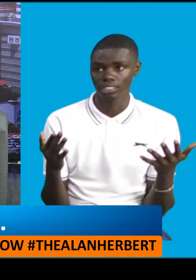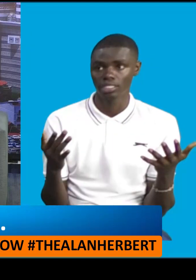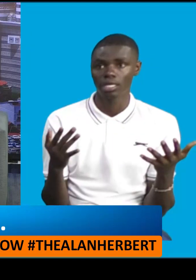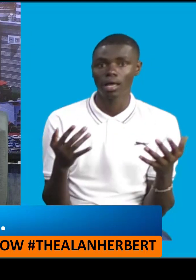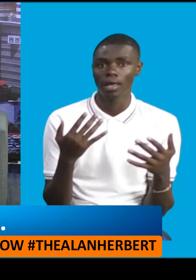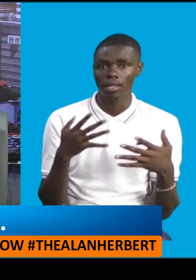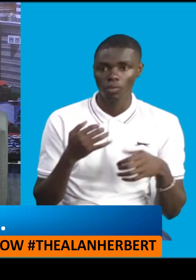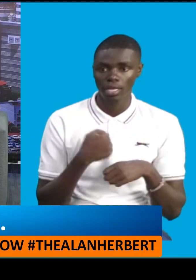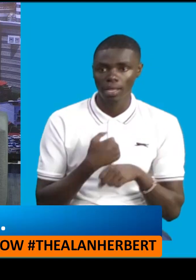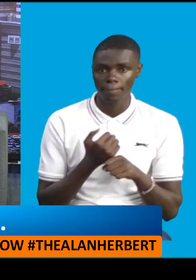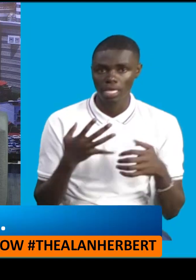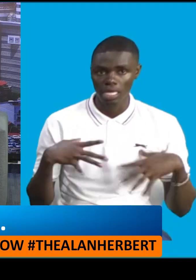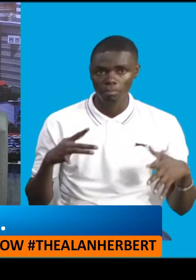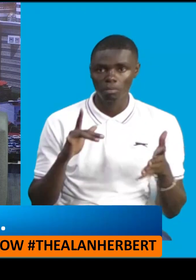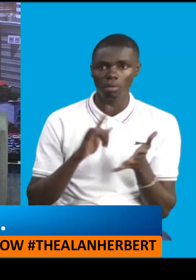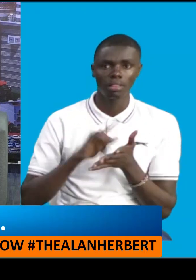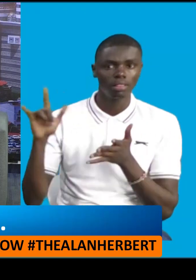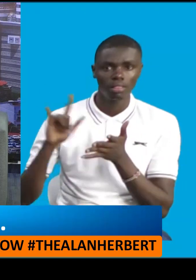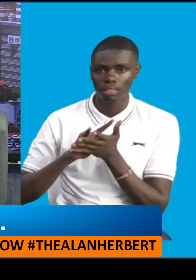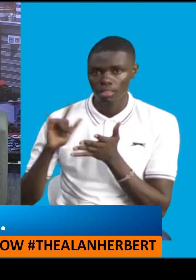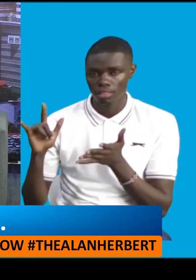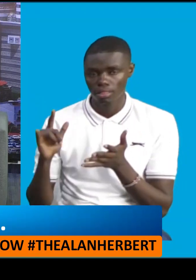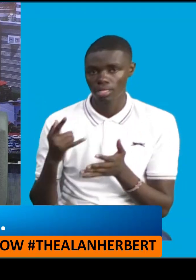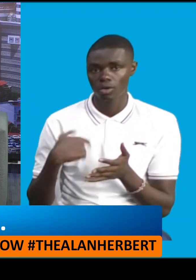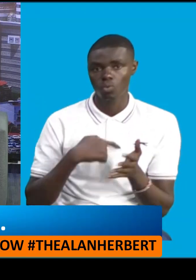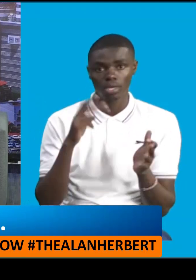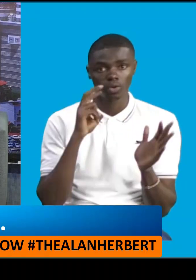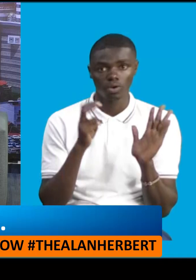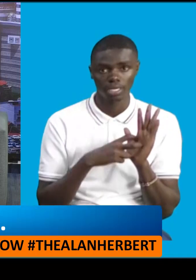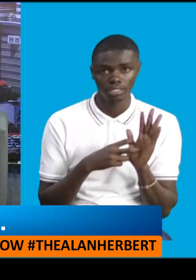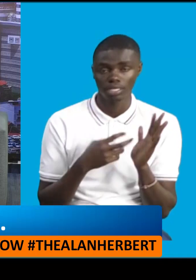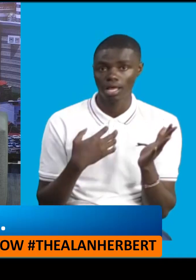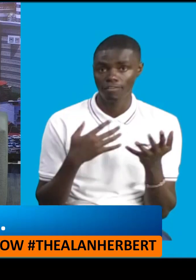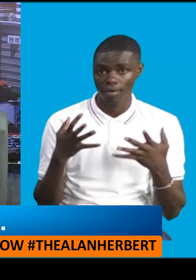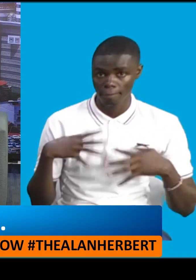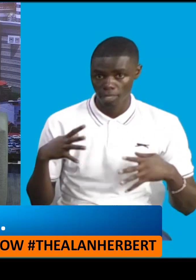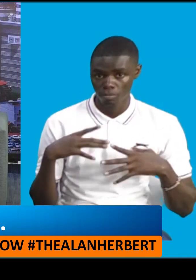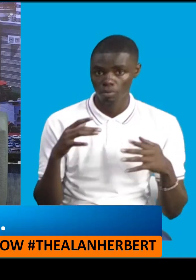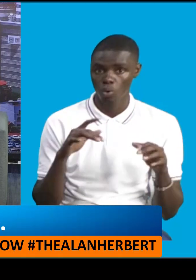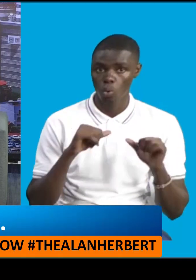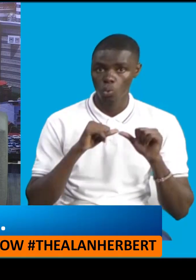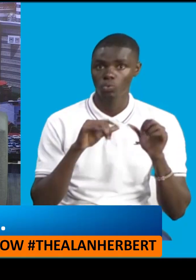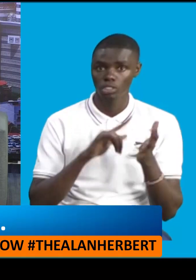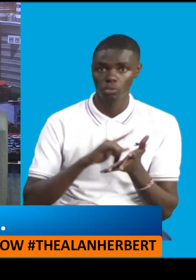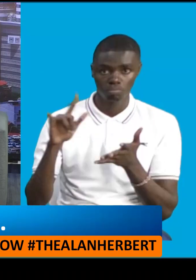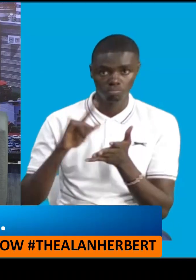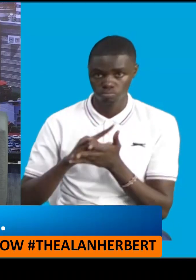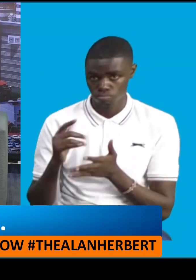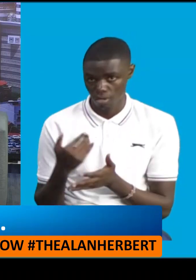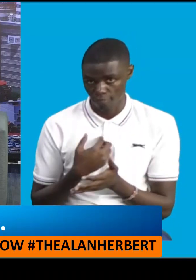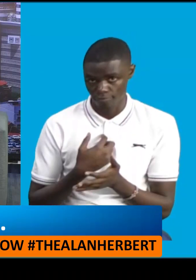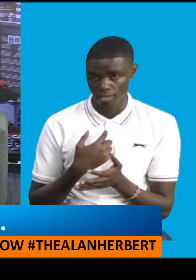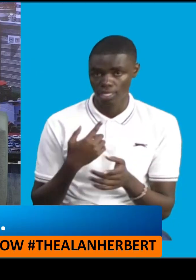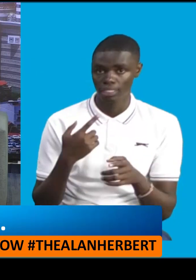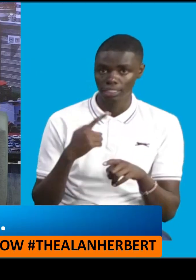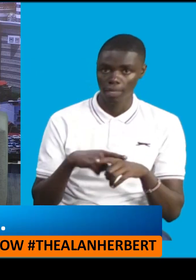that really used to make people go abroad. Overseas. We still recognize that there will be people who will still continue going